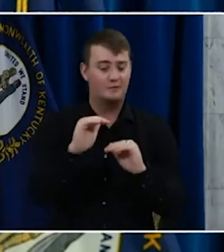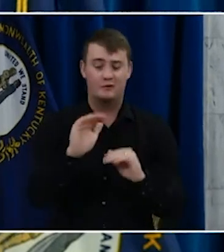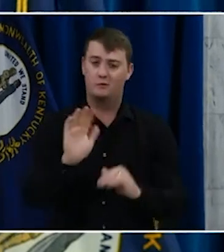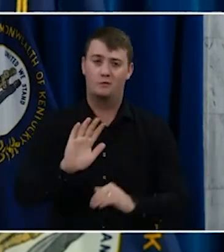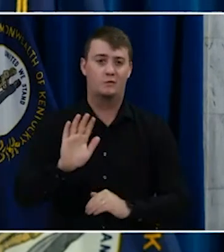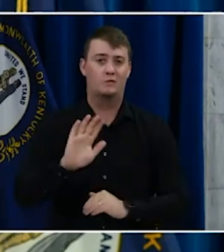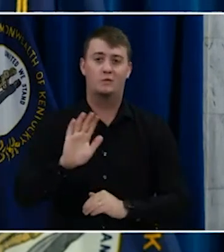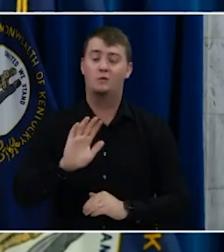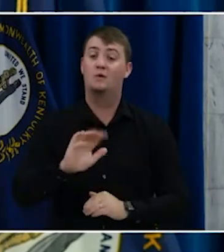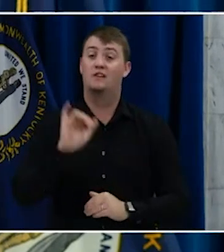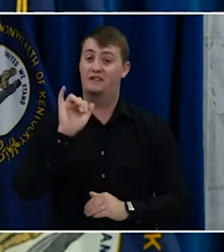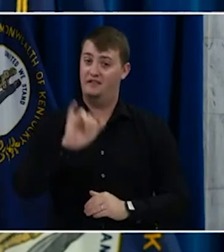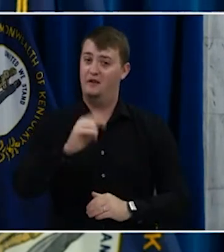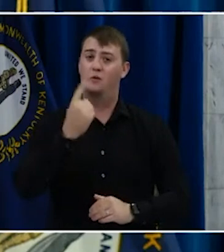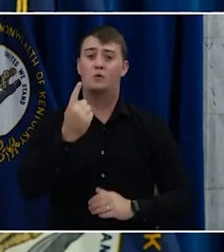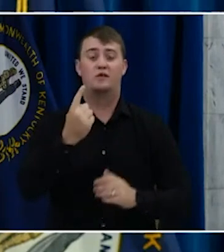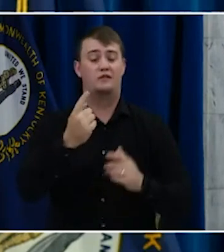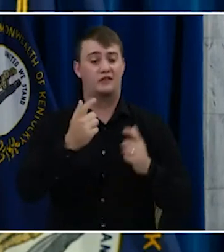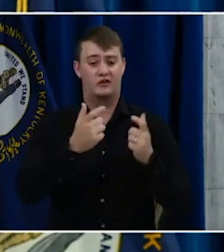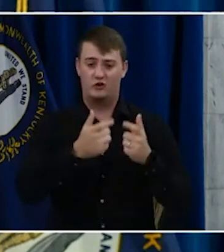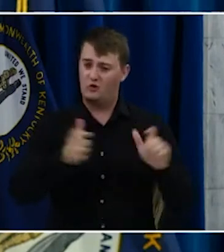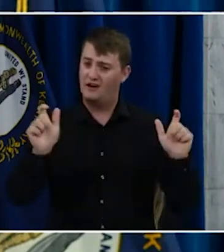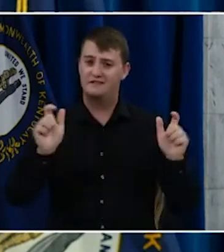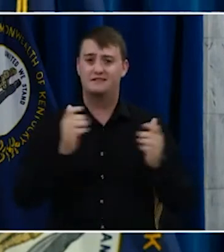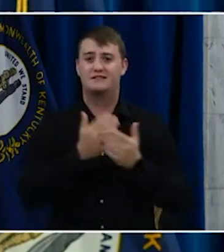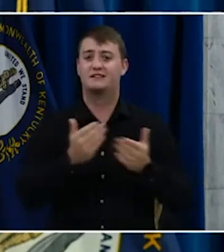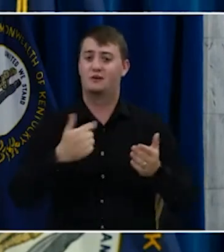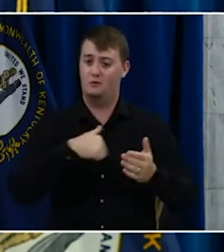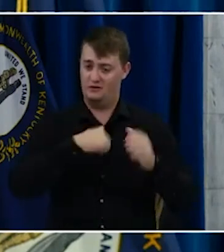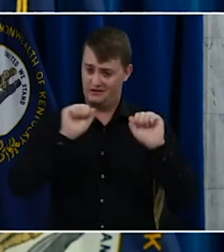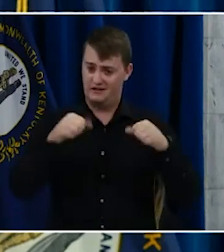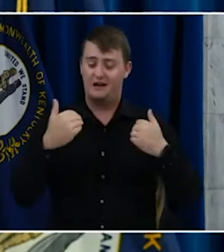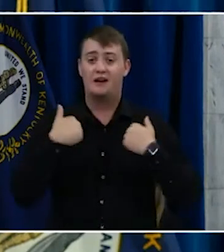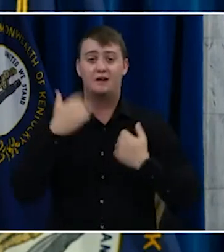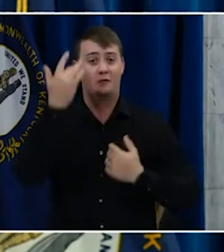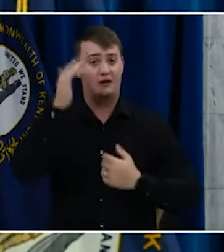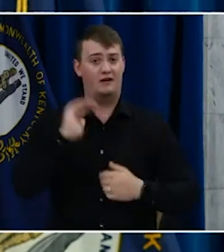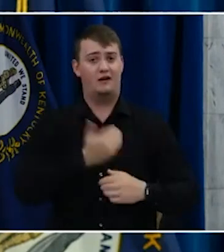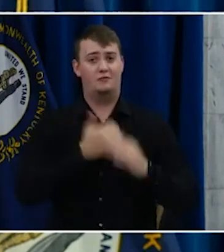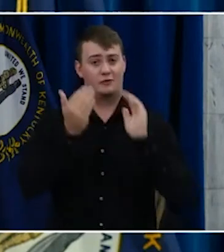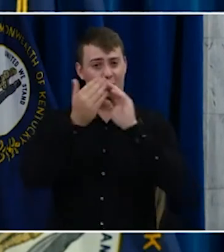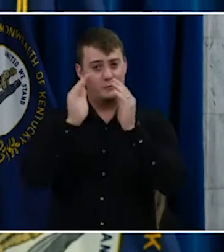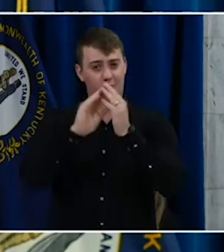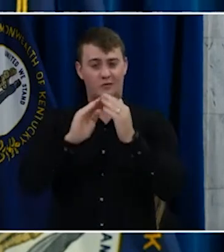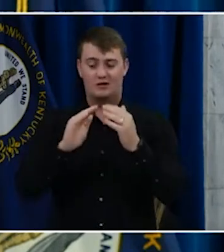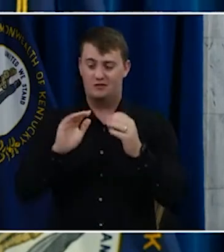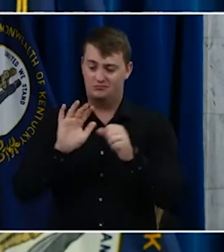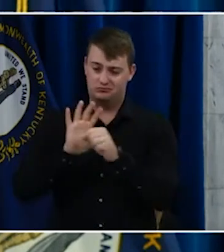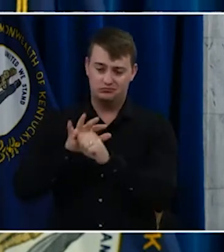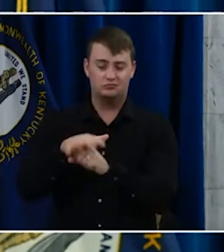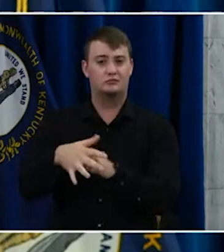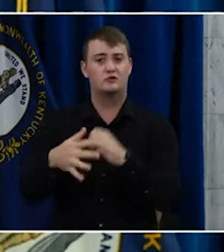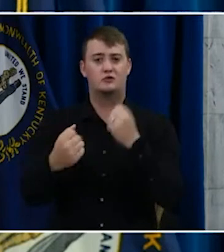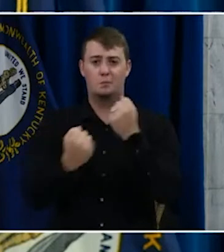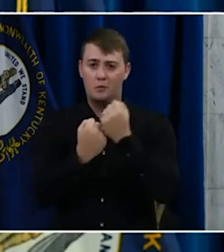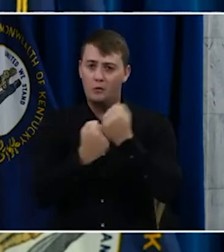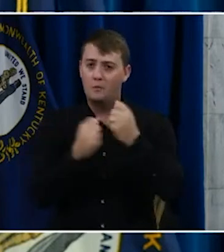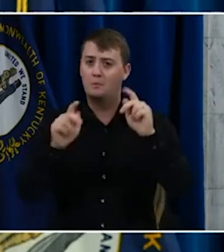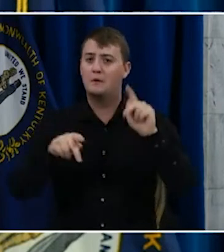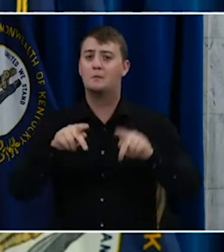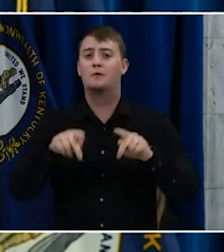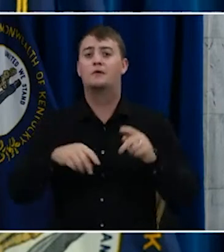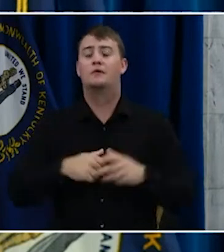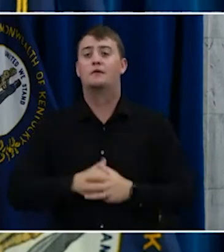fact, it's one of the greatest assets that we could have because our communities are full of supportive people. And